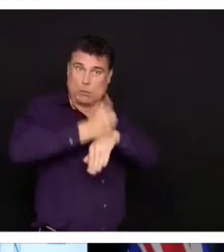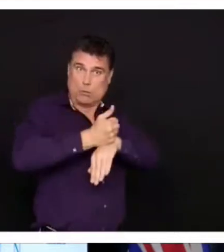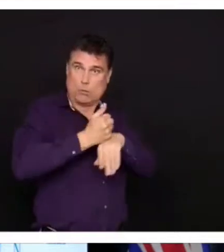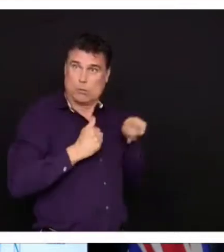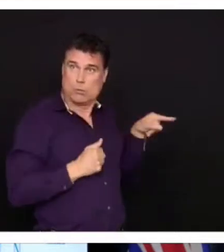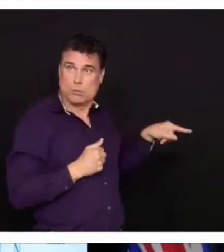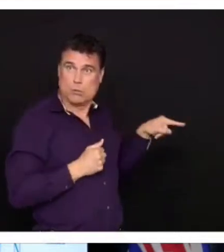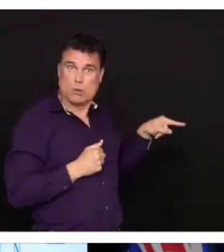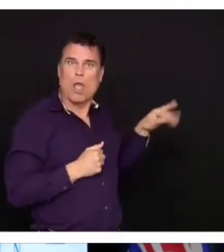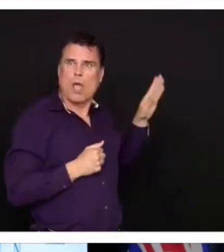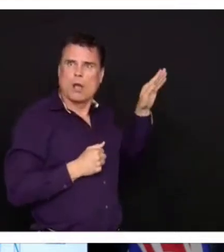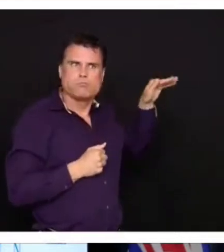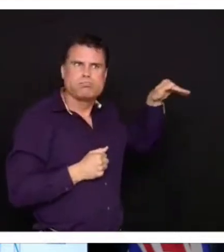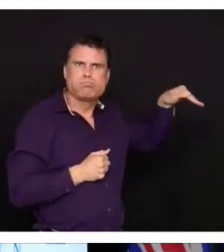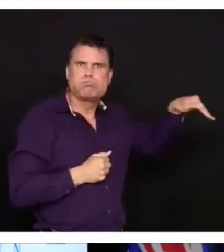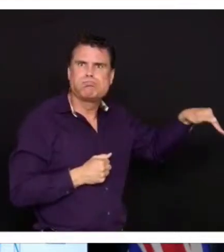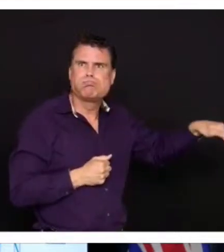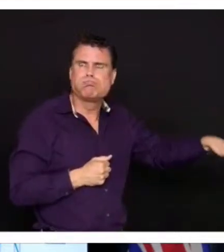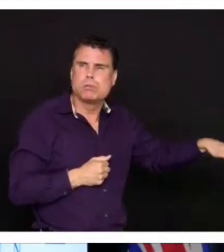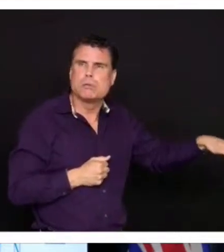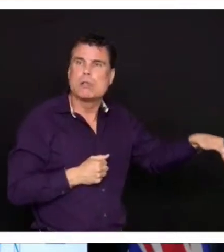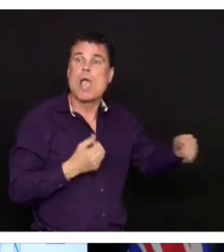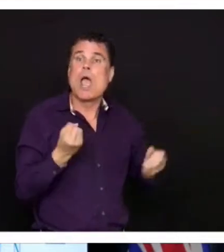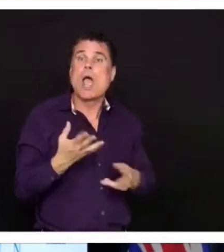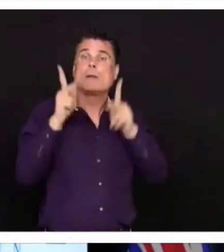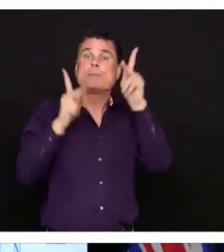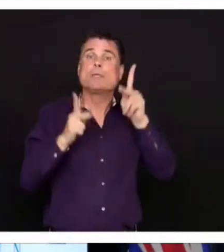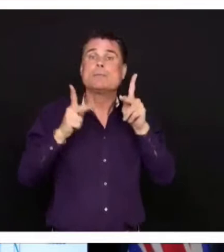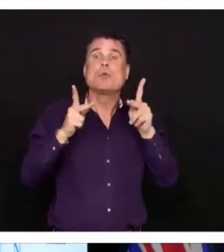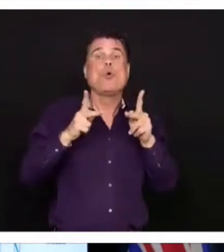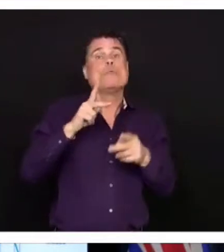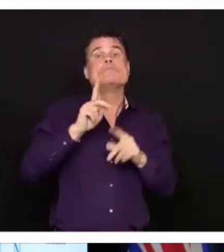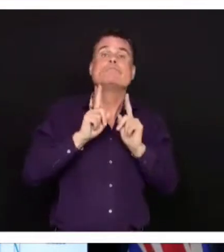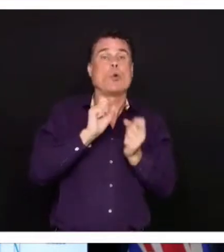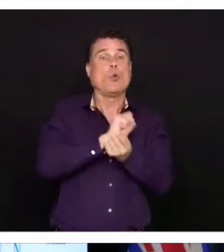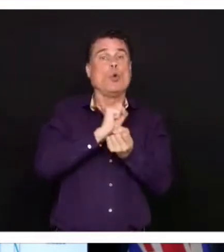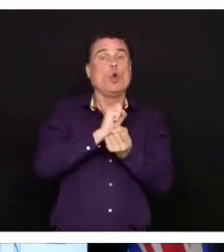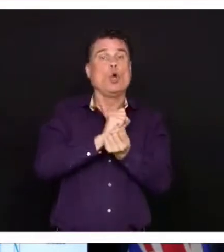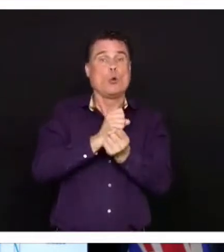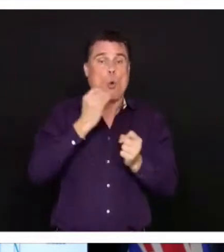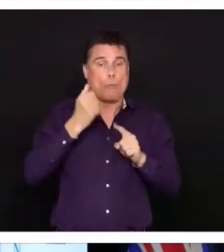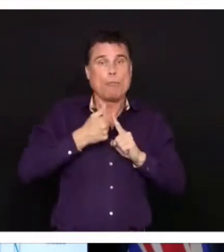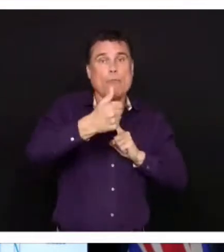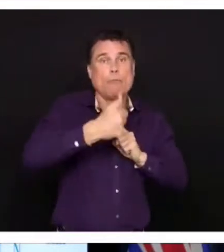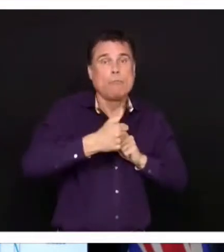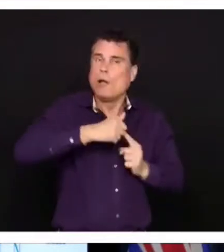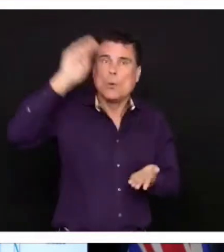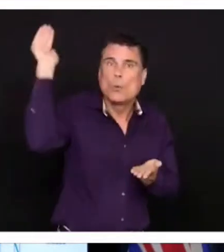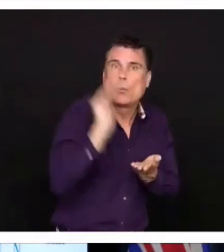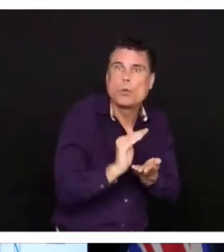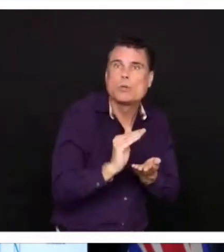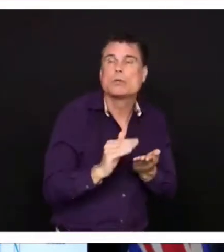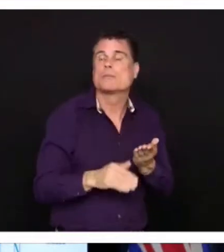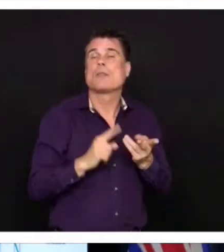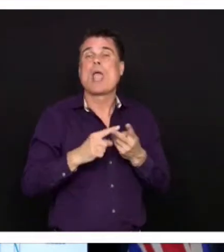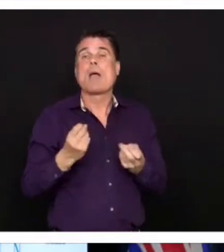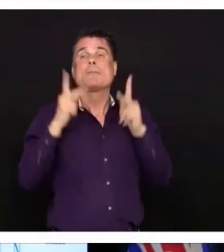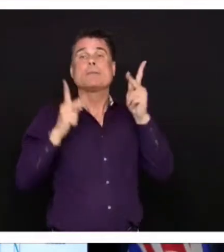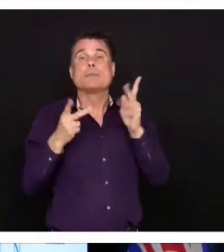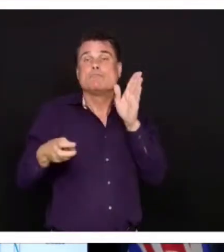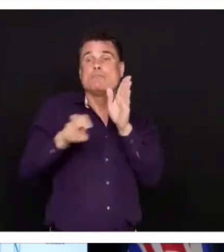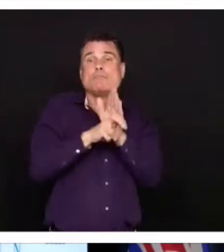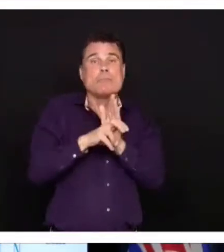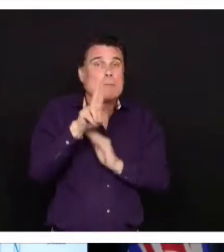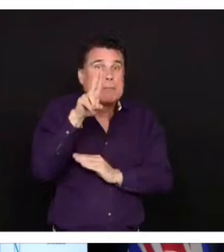recreation facilities, and even to groceries and pharmacies. And we saw an increase in people staying near home.